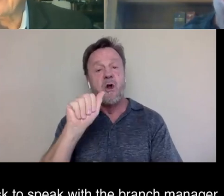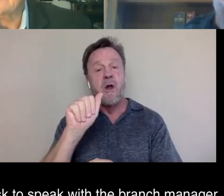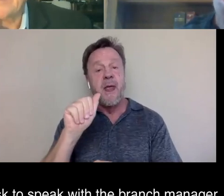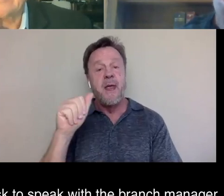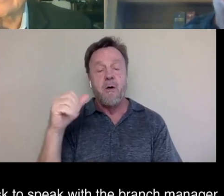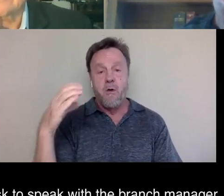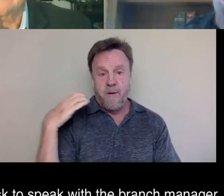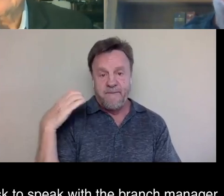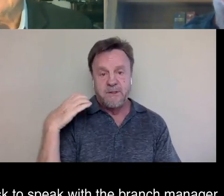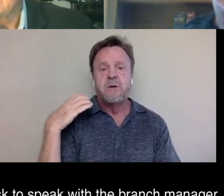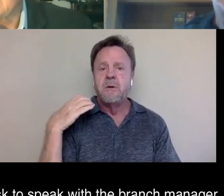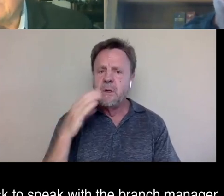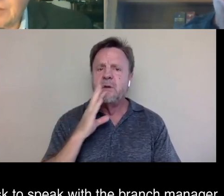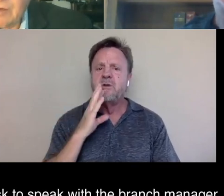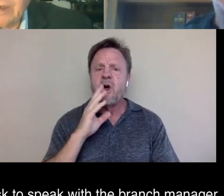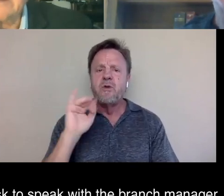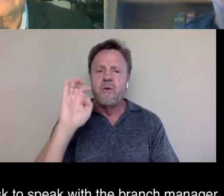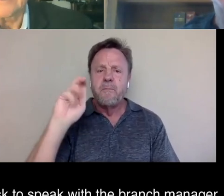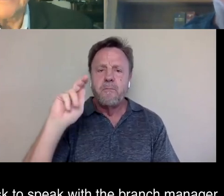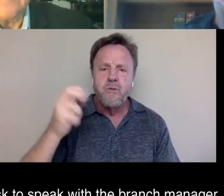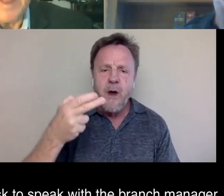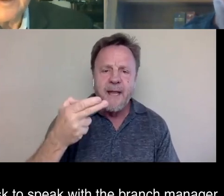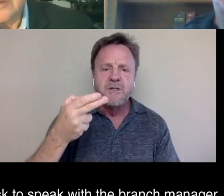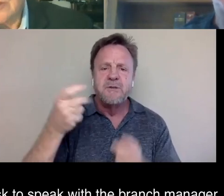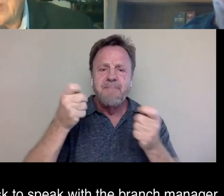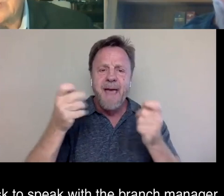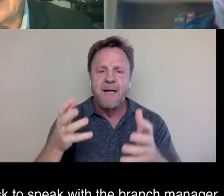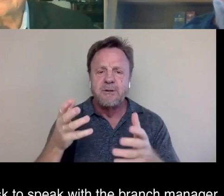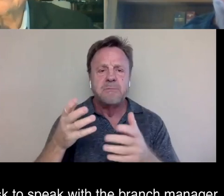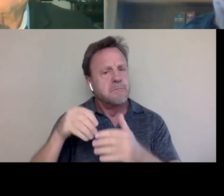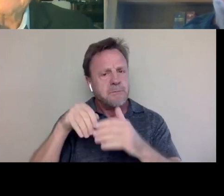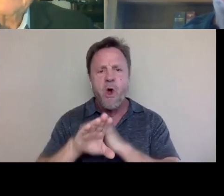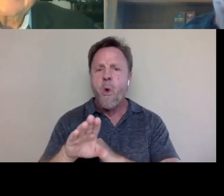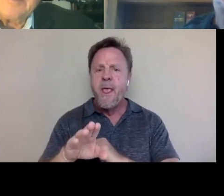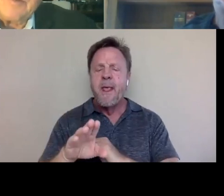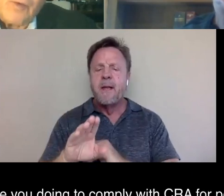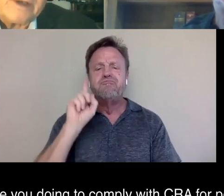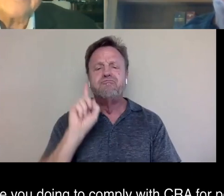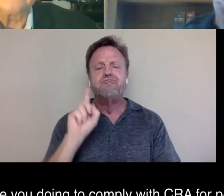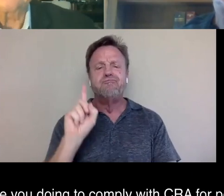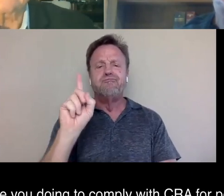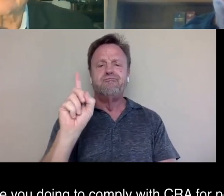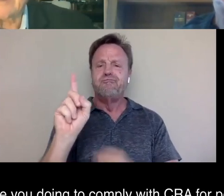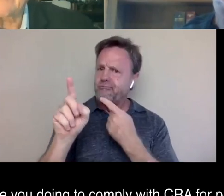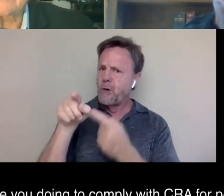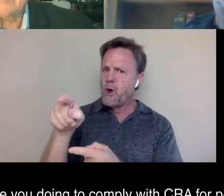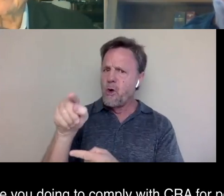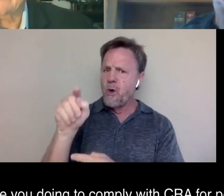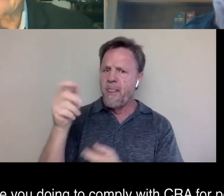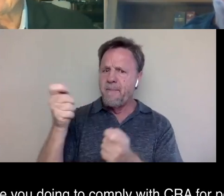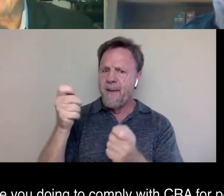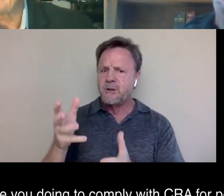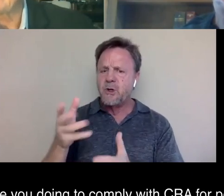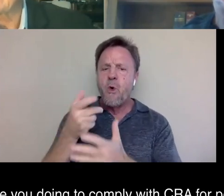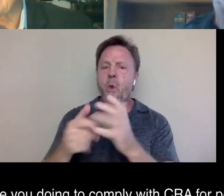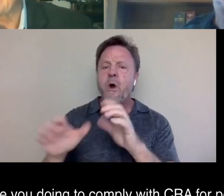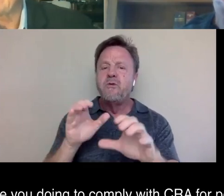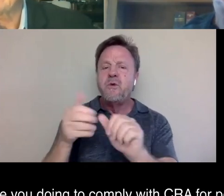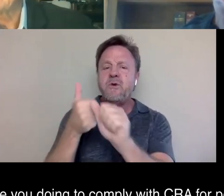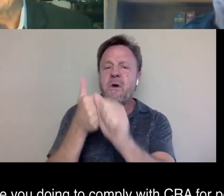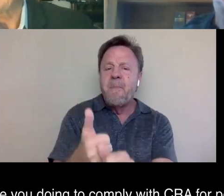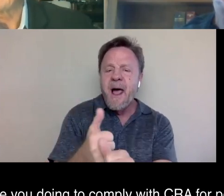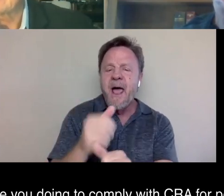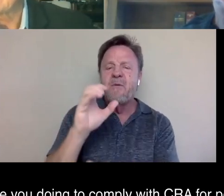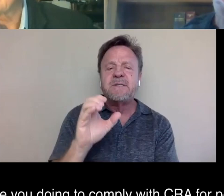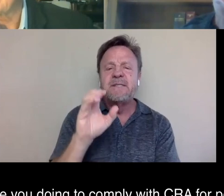with the branch manager. Go in and say, you're the branch manager. What are you doing to comply with CRA for people with